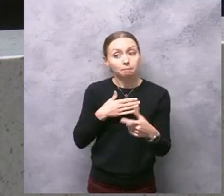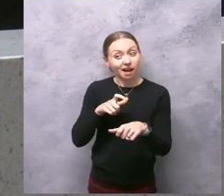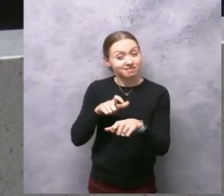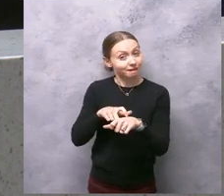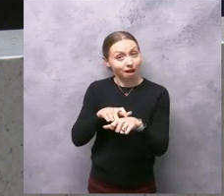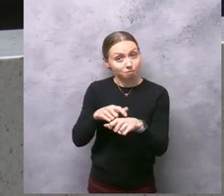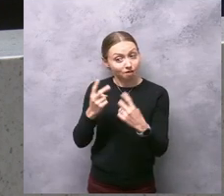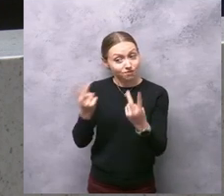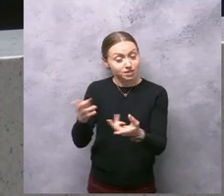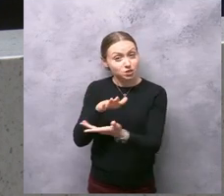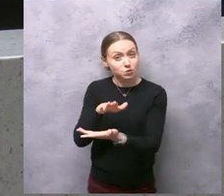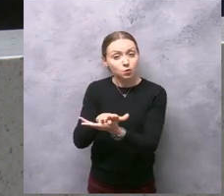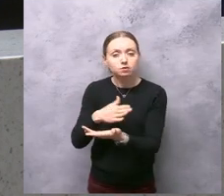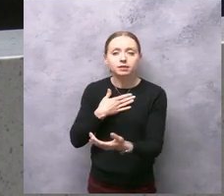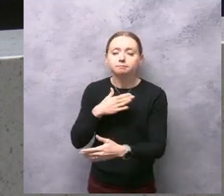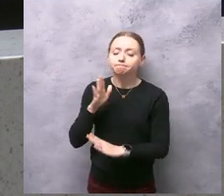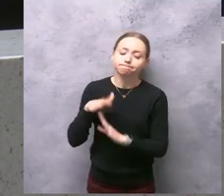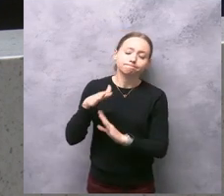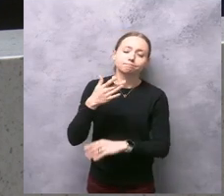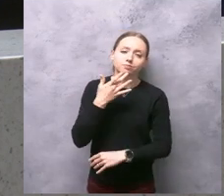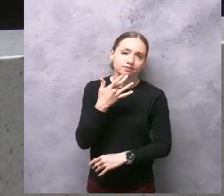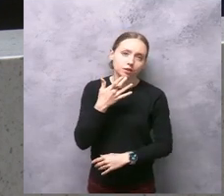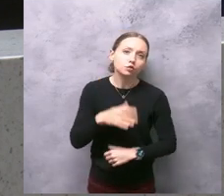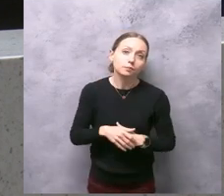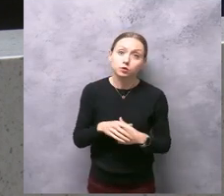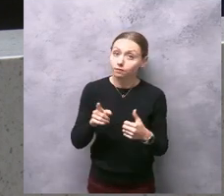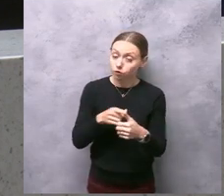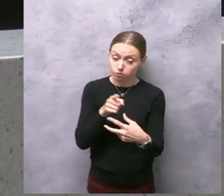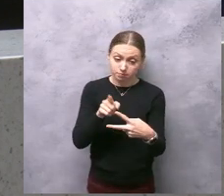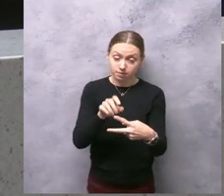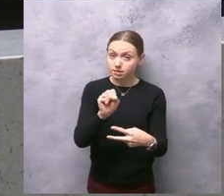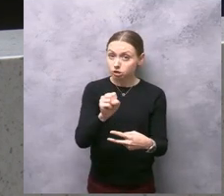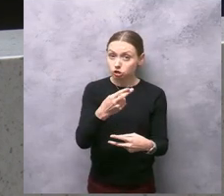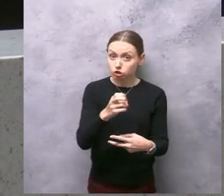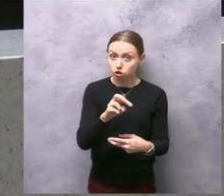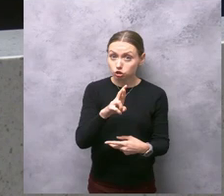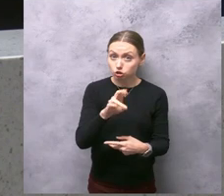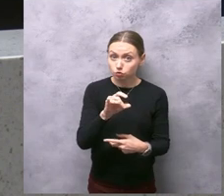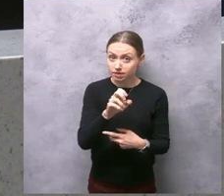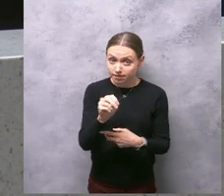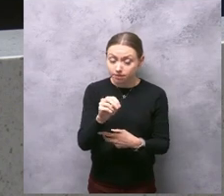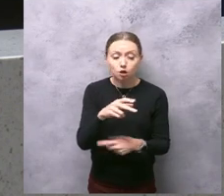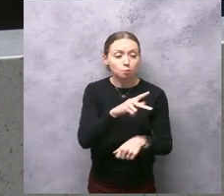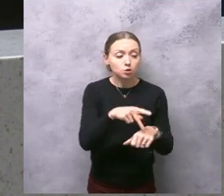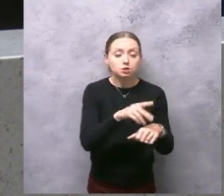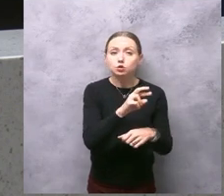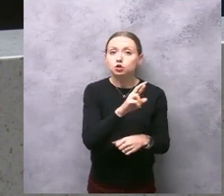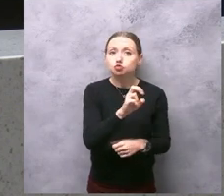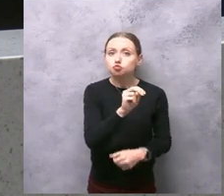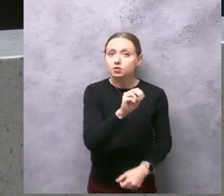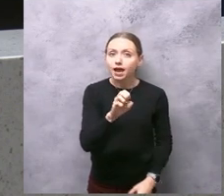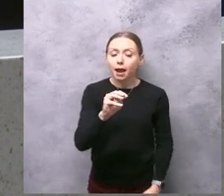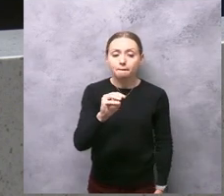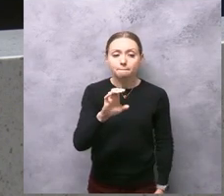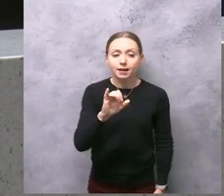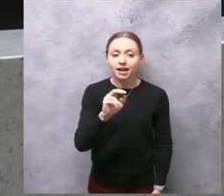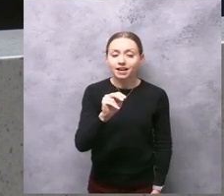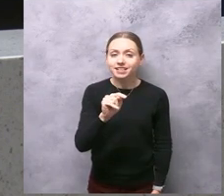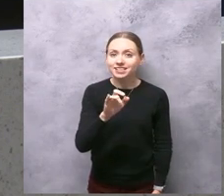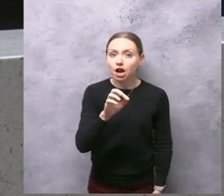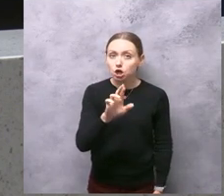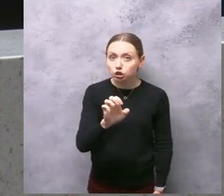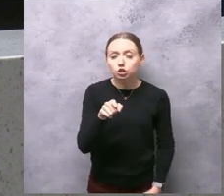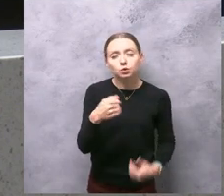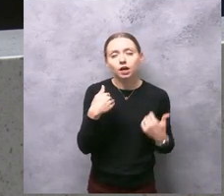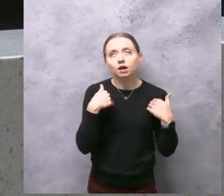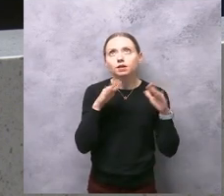thing by far. So first to Sheridan. So Principal Renee McIntyre, you have an amazing team. Thank you for